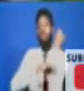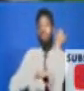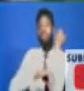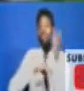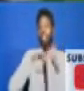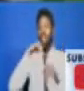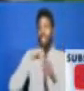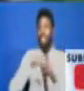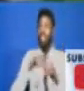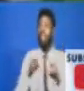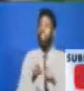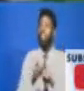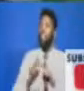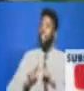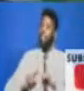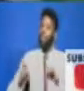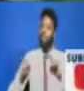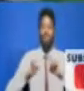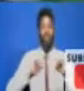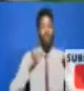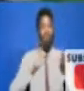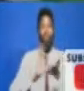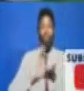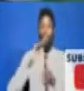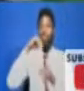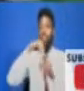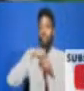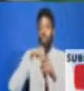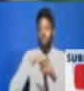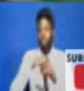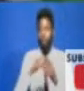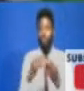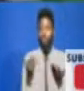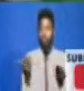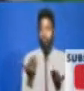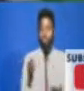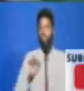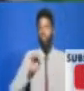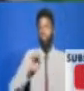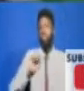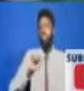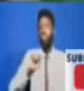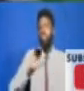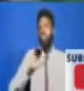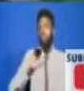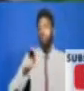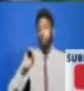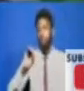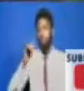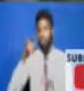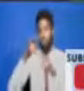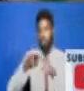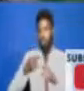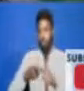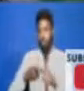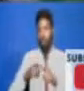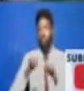other investments in circles, to the tune of around 1.2